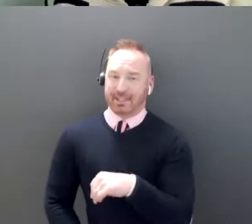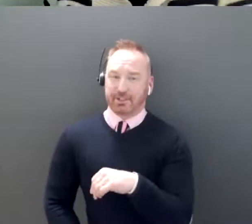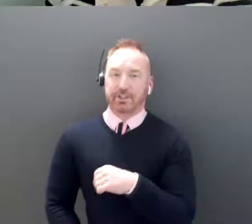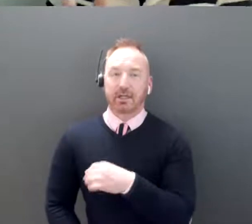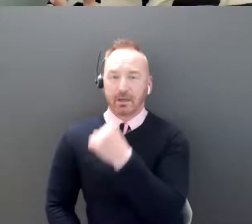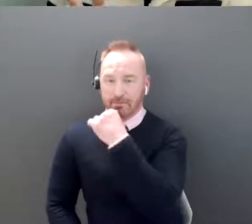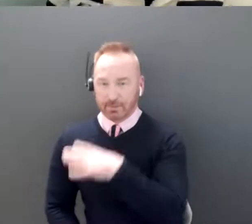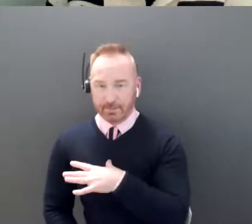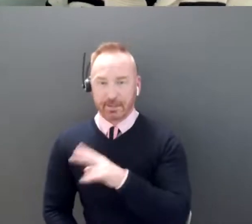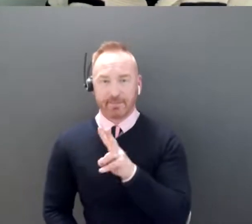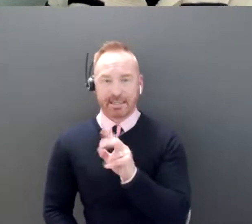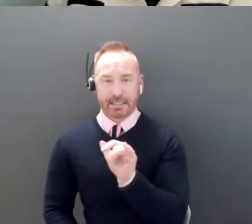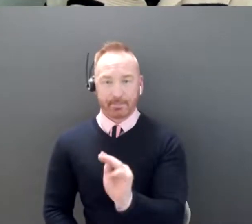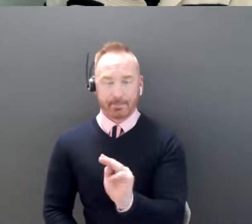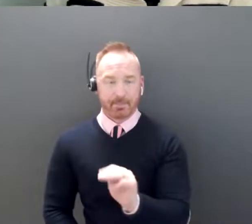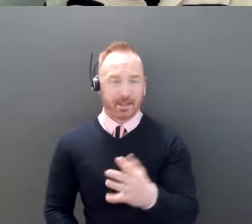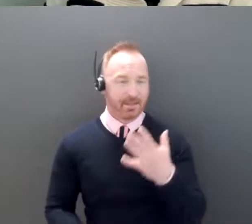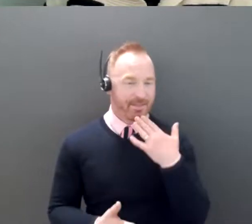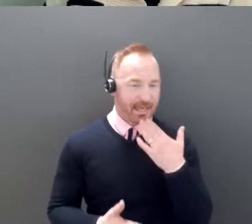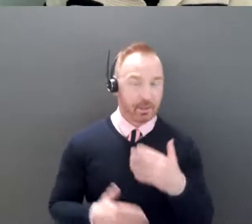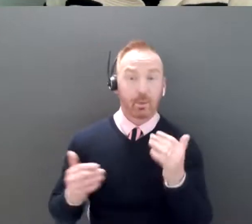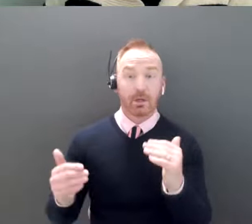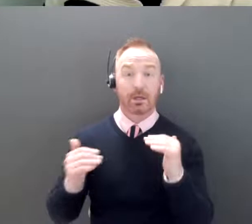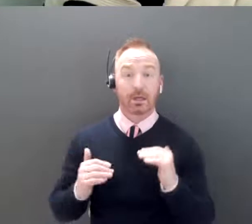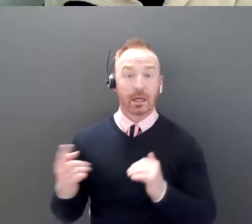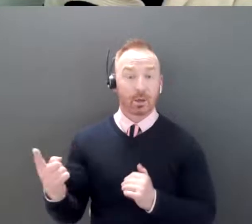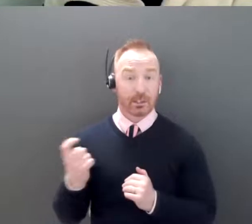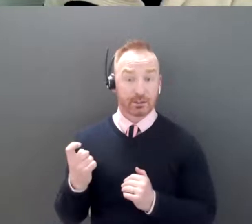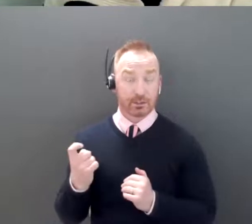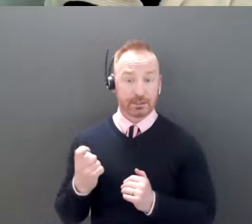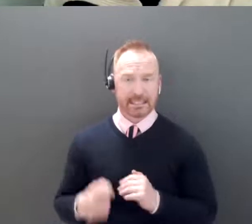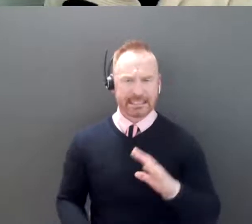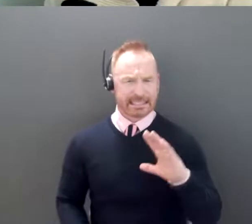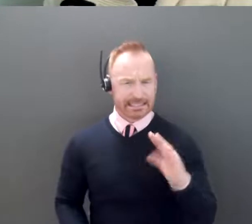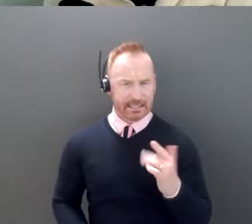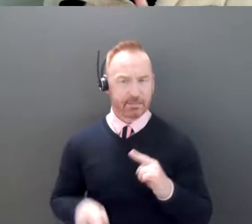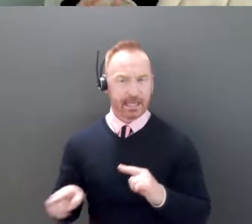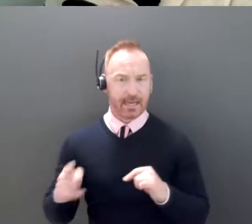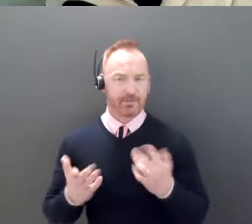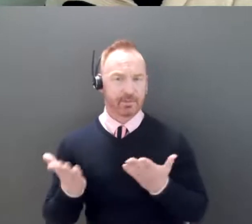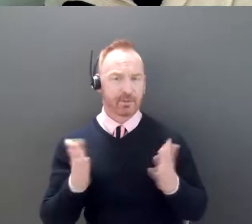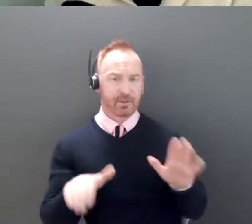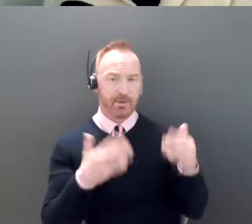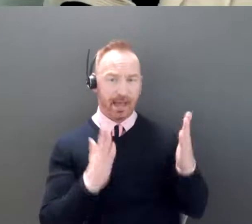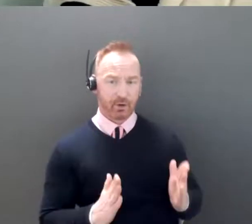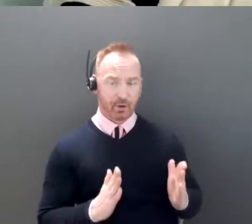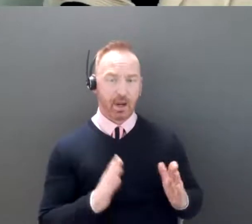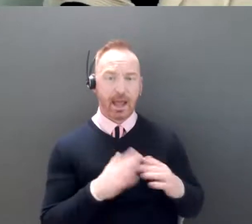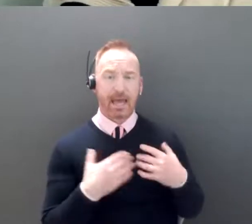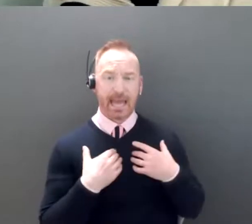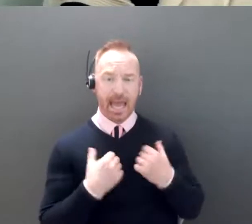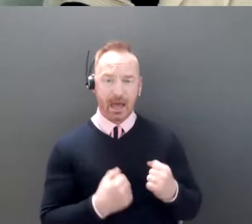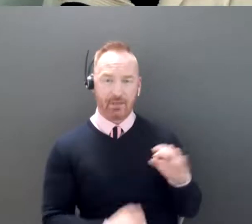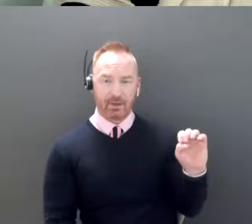that. Next question is, it sounds like it's from a service provider that works help crisis line.